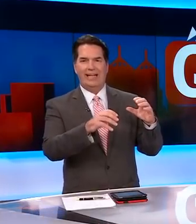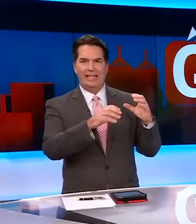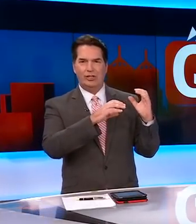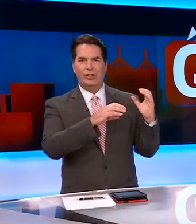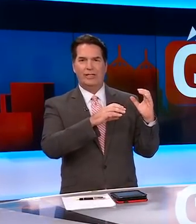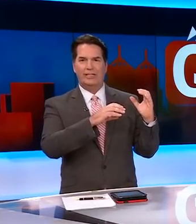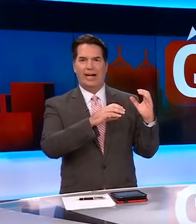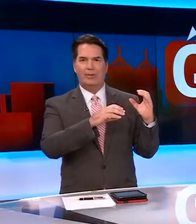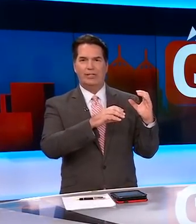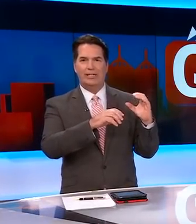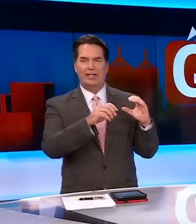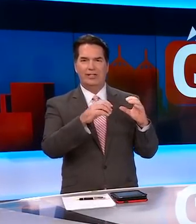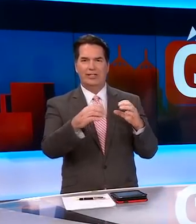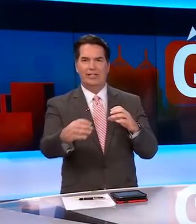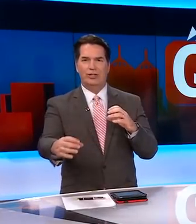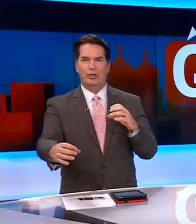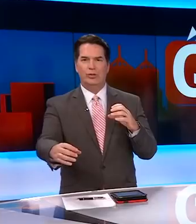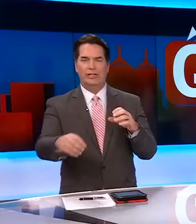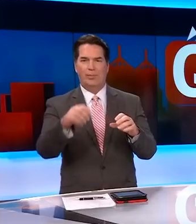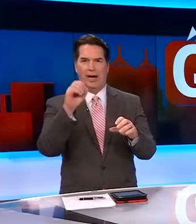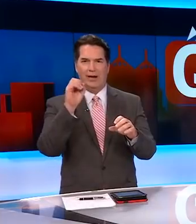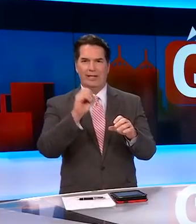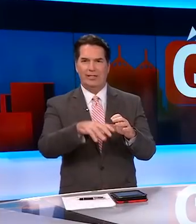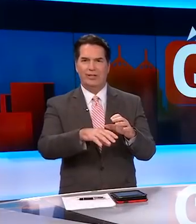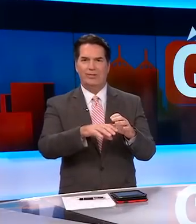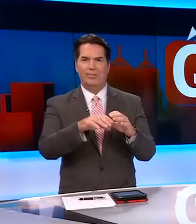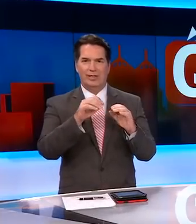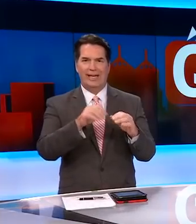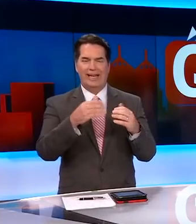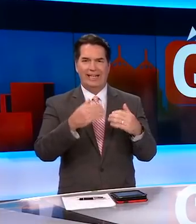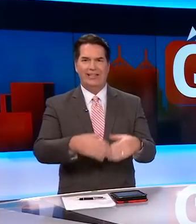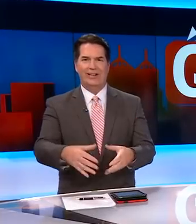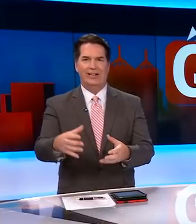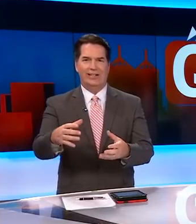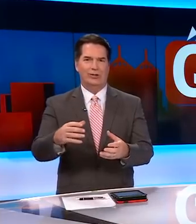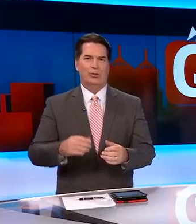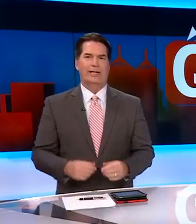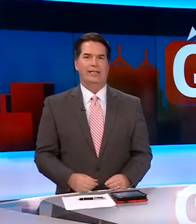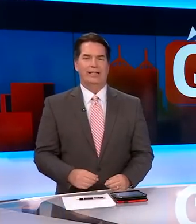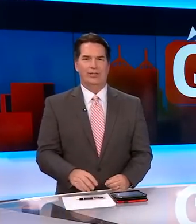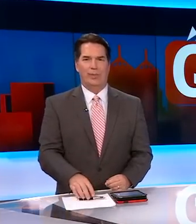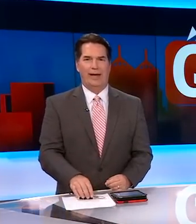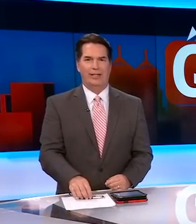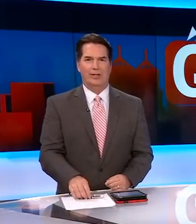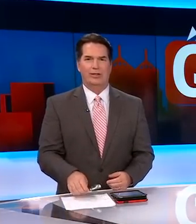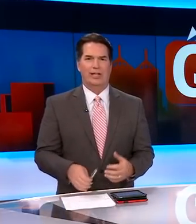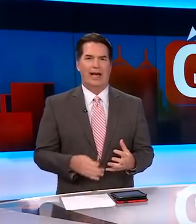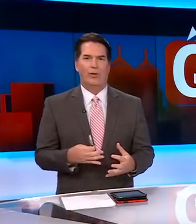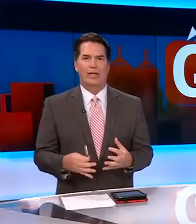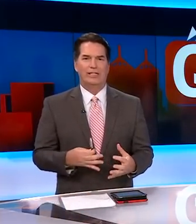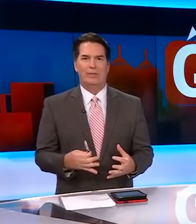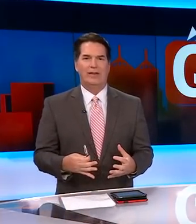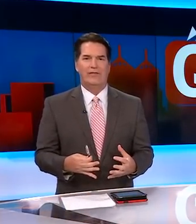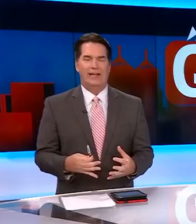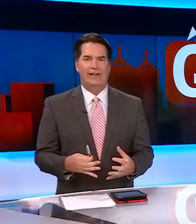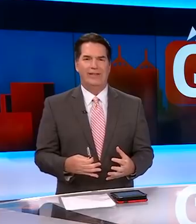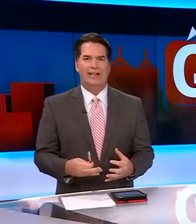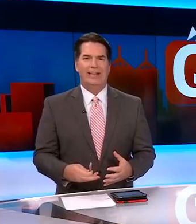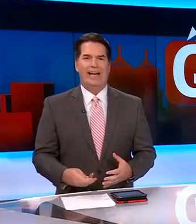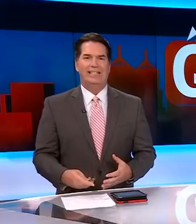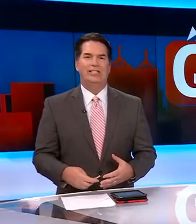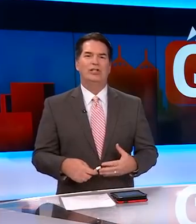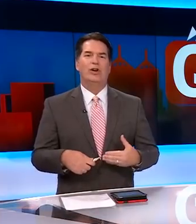and he stood at the top of the stairs. The chute was at the bottom, and he just put the candy in there, and it goes right in the kid's bag. So there's a lot of ways to be